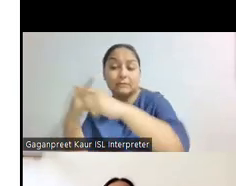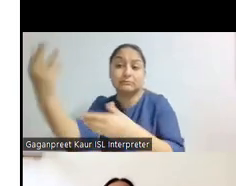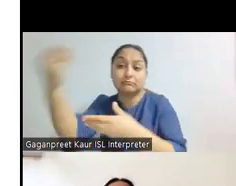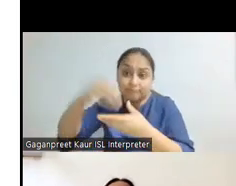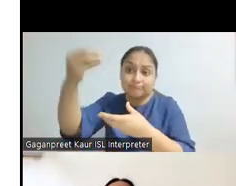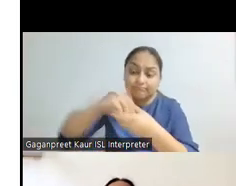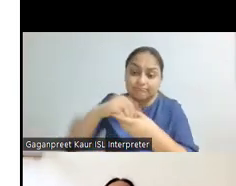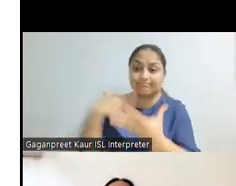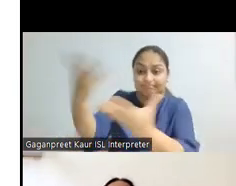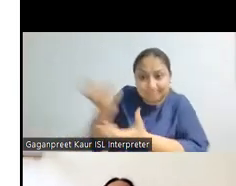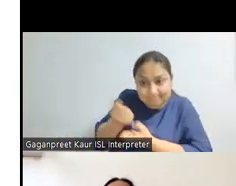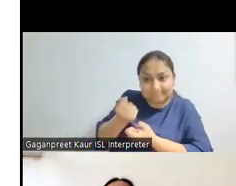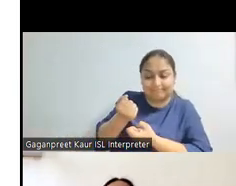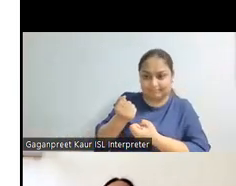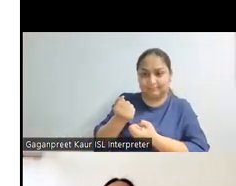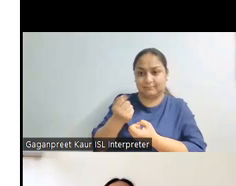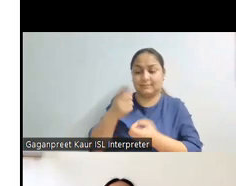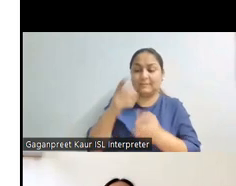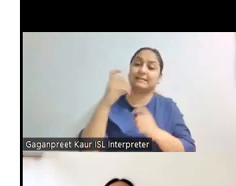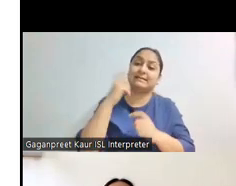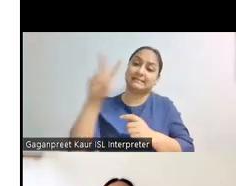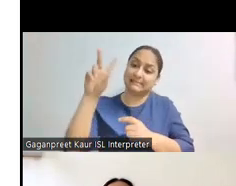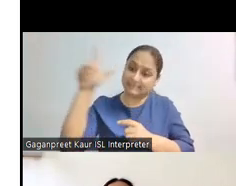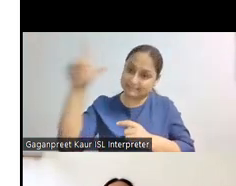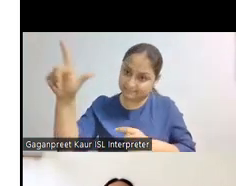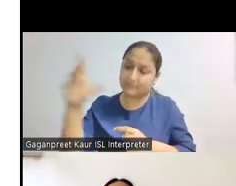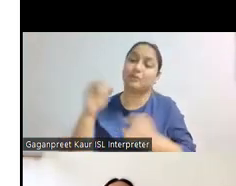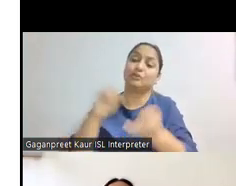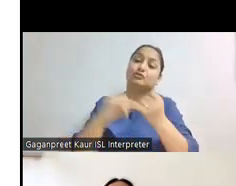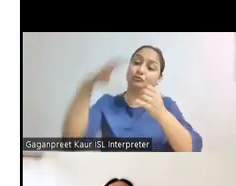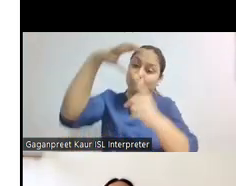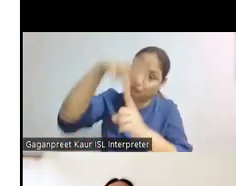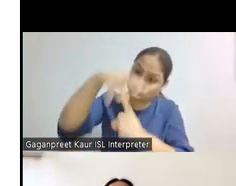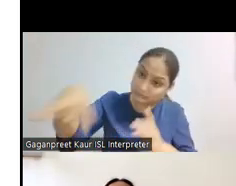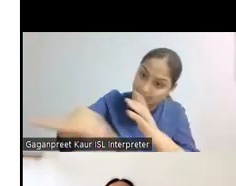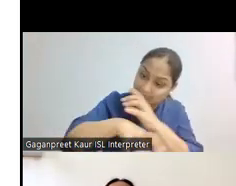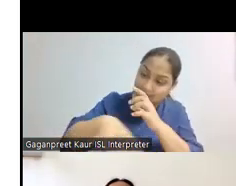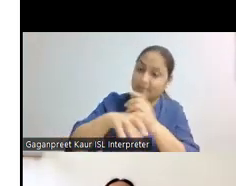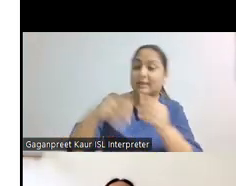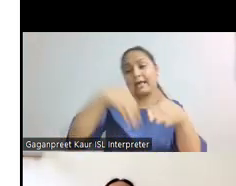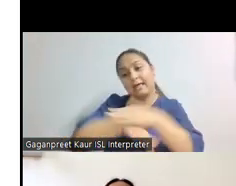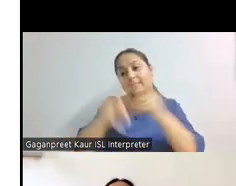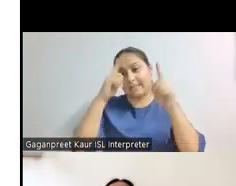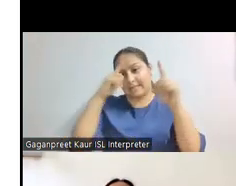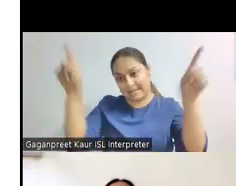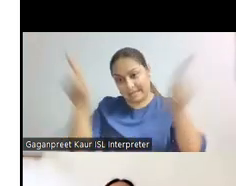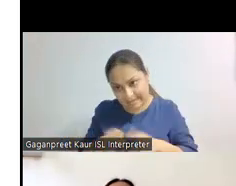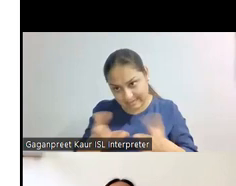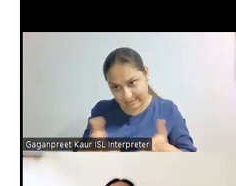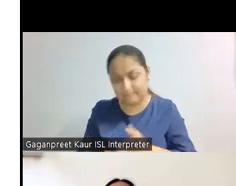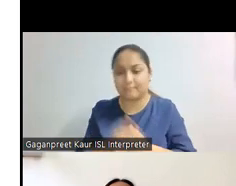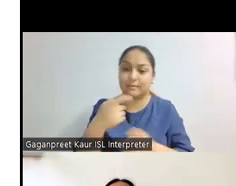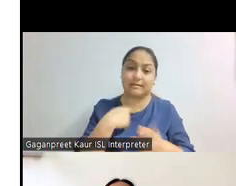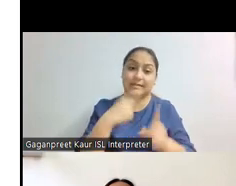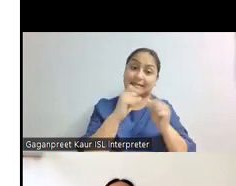received from the civil society organizations and actors within India and globally, as well as the data that we received